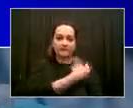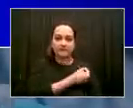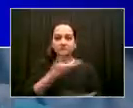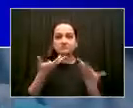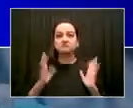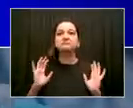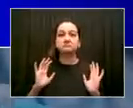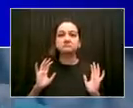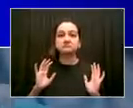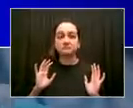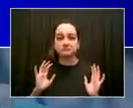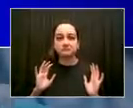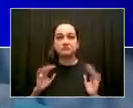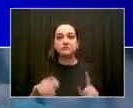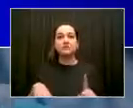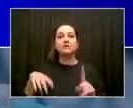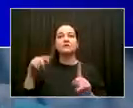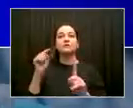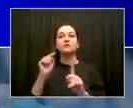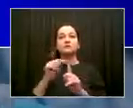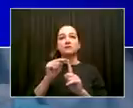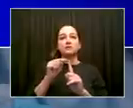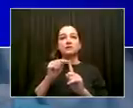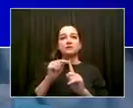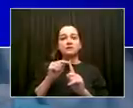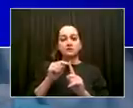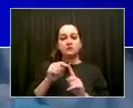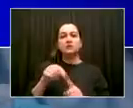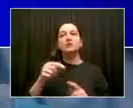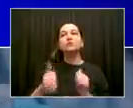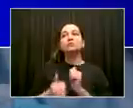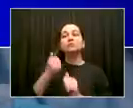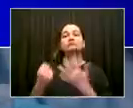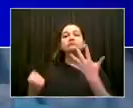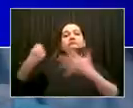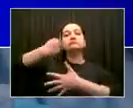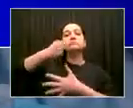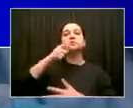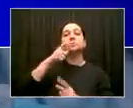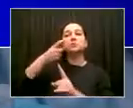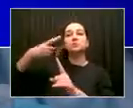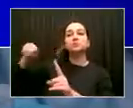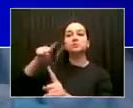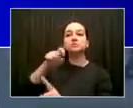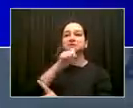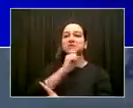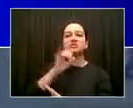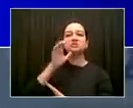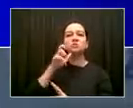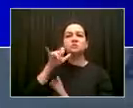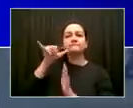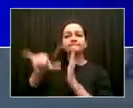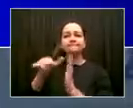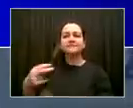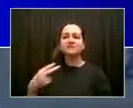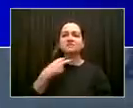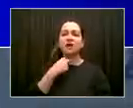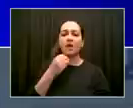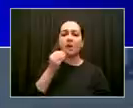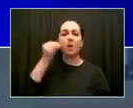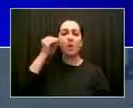the FDNY. Thank you, Commissioner Nigro and everyone at FDNY for stepping up immediately to help